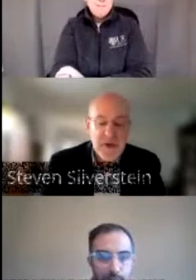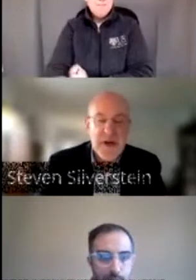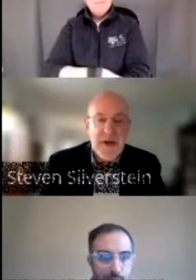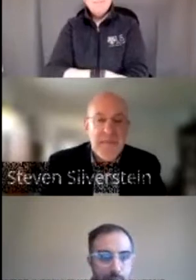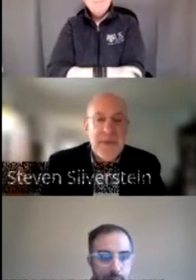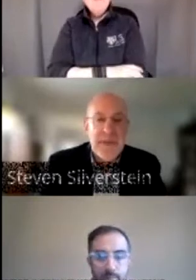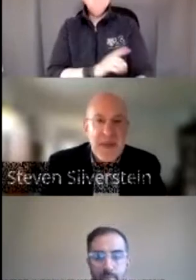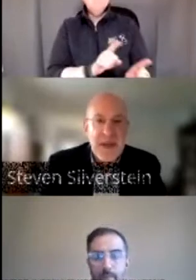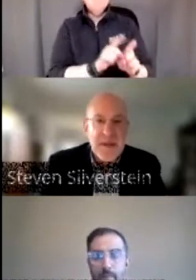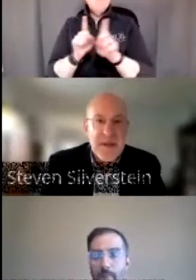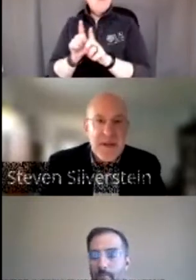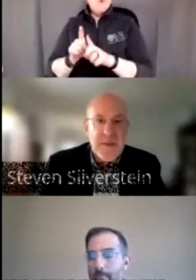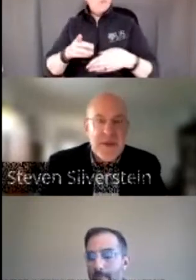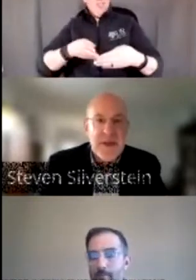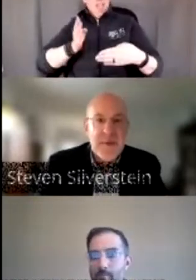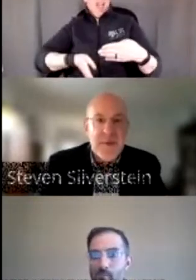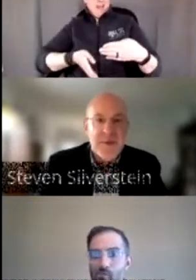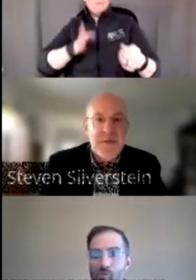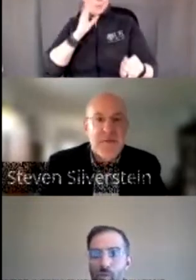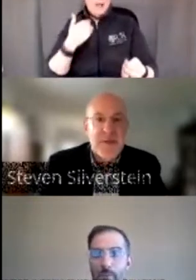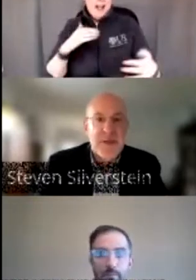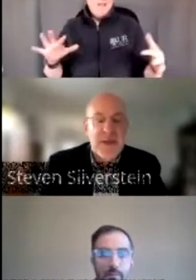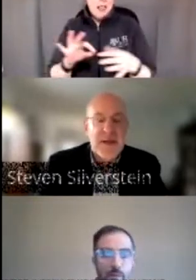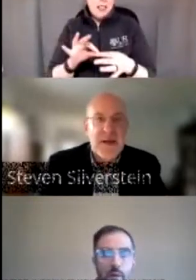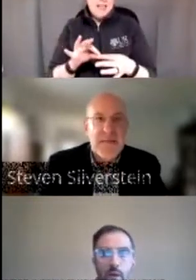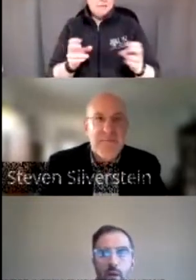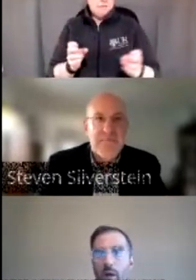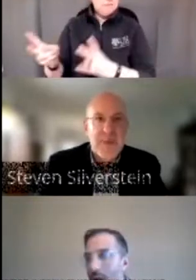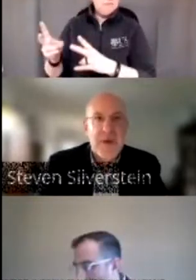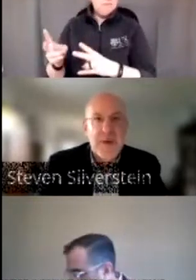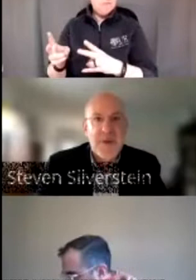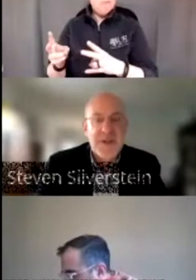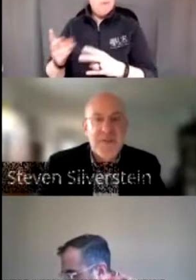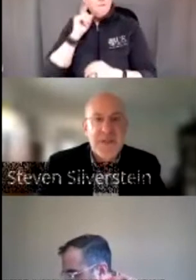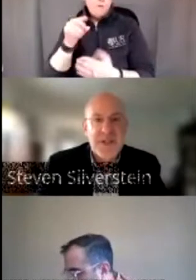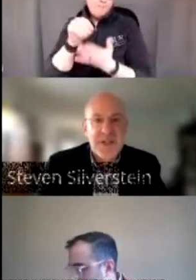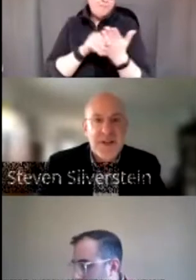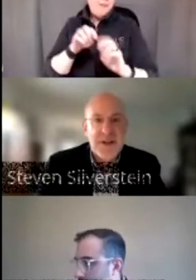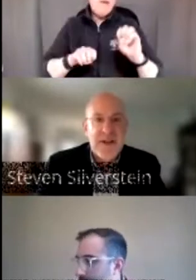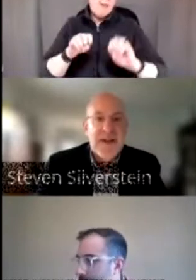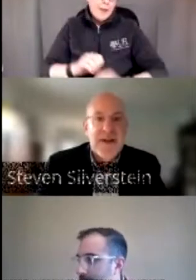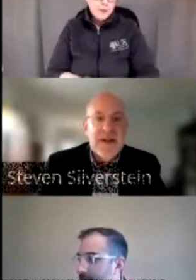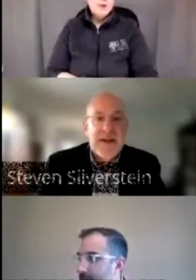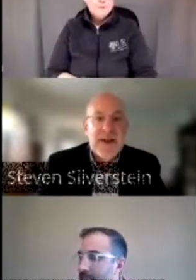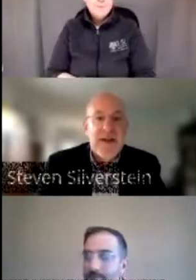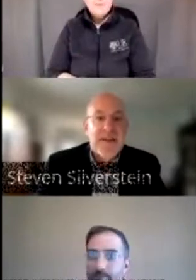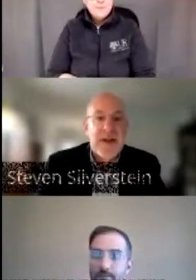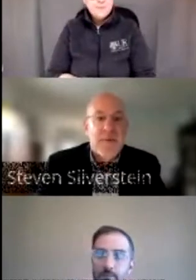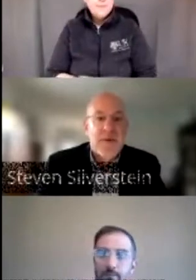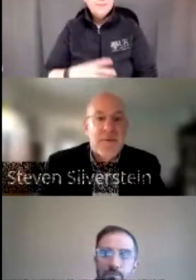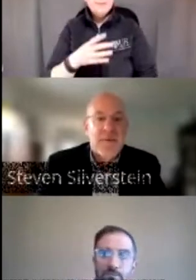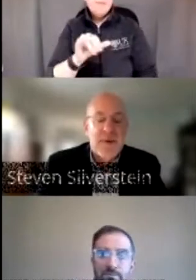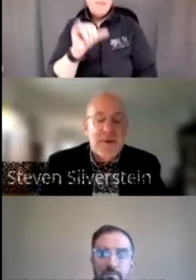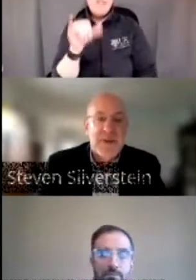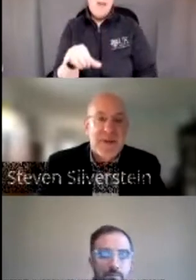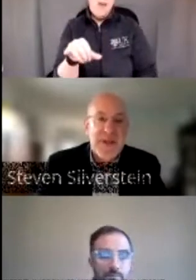Also, at the end, there'll be a link posted for the evaluation of the session, and that